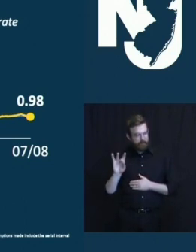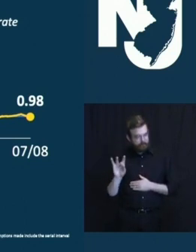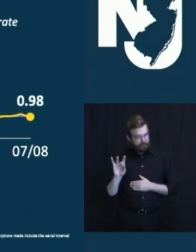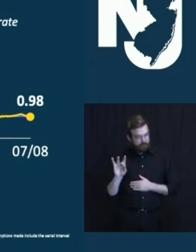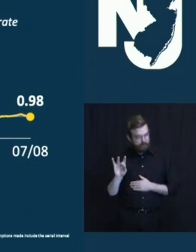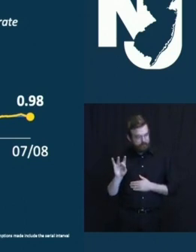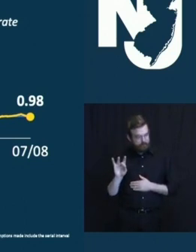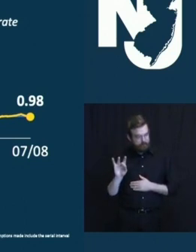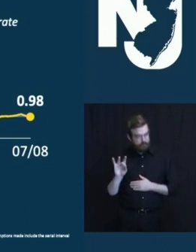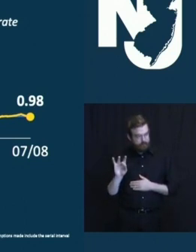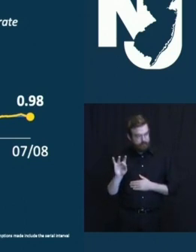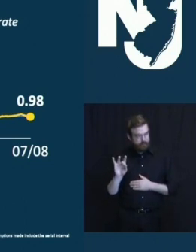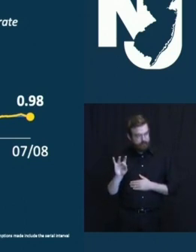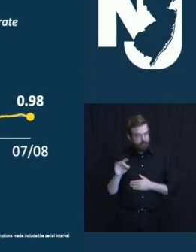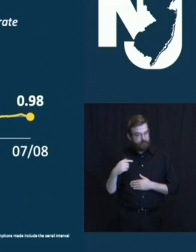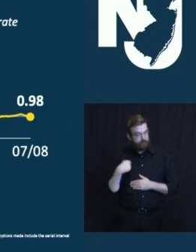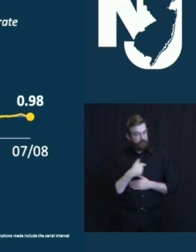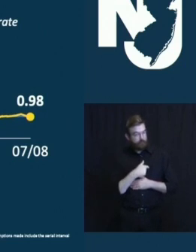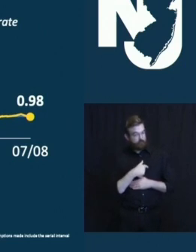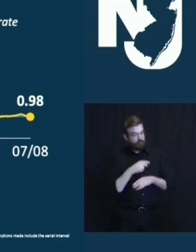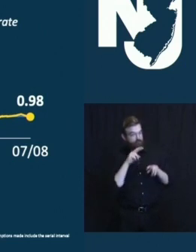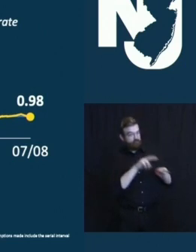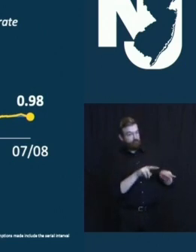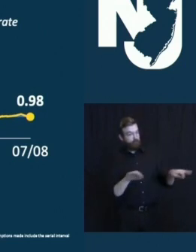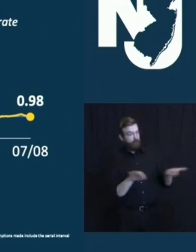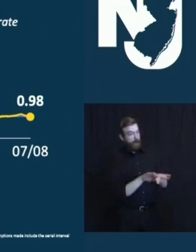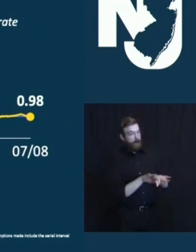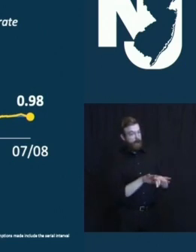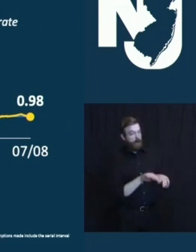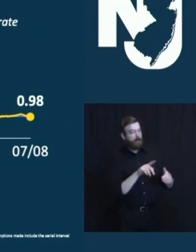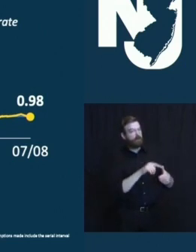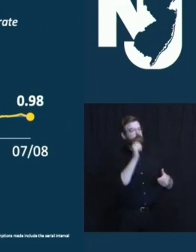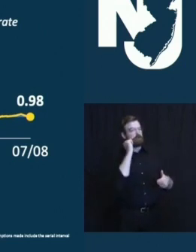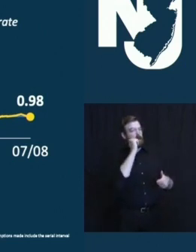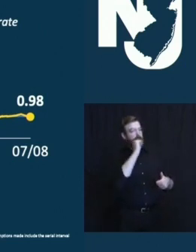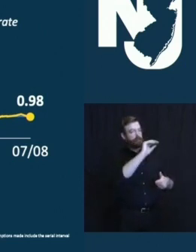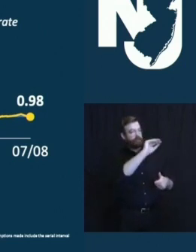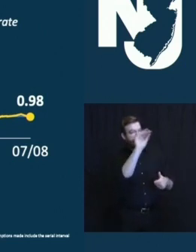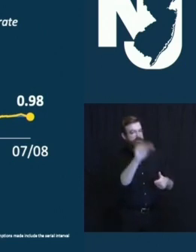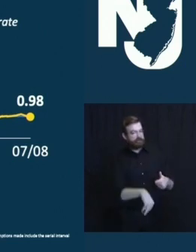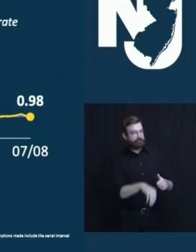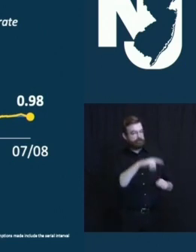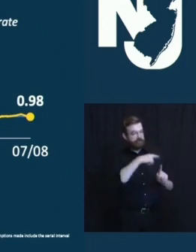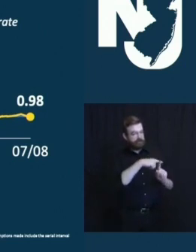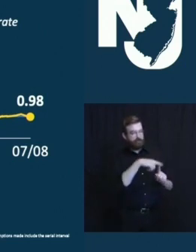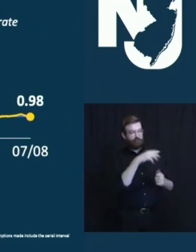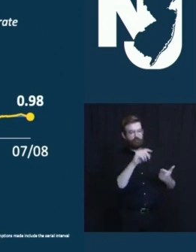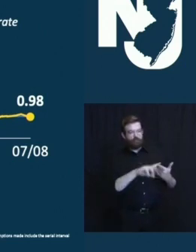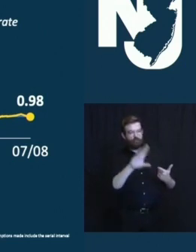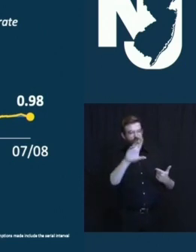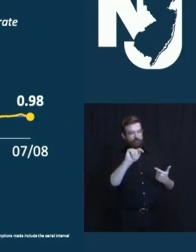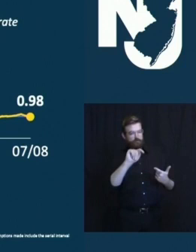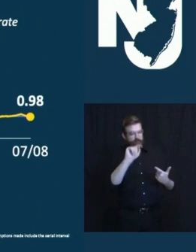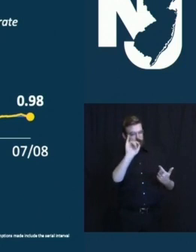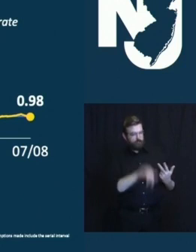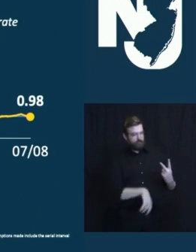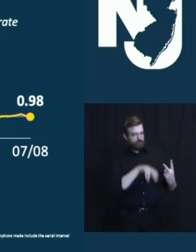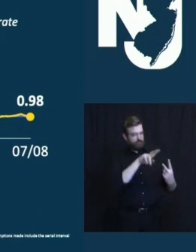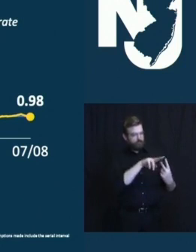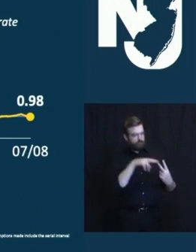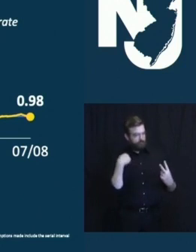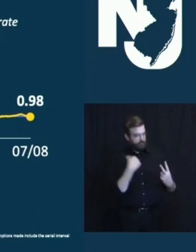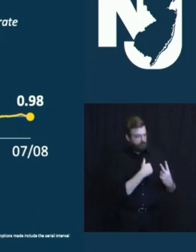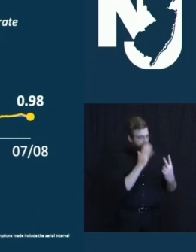spread of this virus across our state. And feeding into, again, I want to repeat this, feeding into both of these metrics are the results of